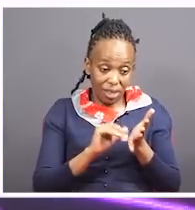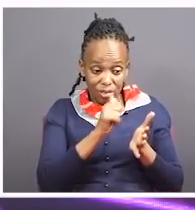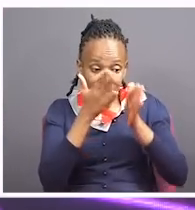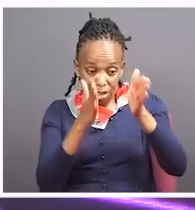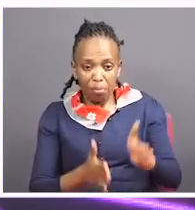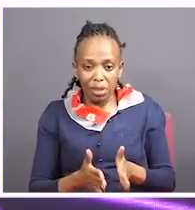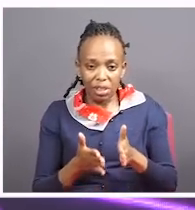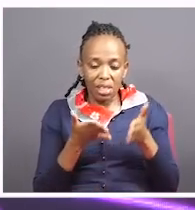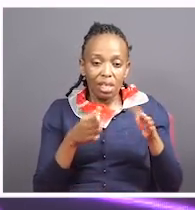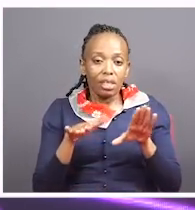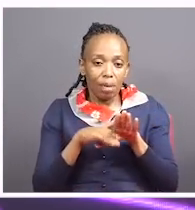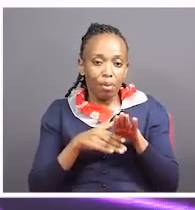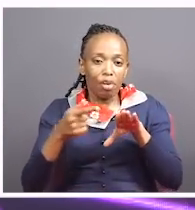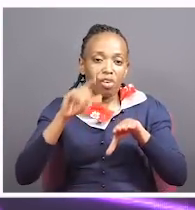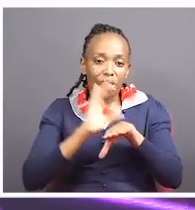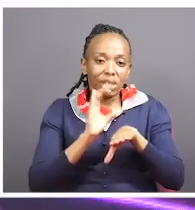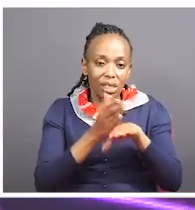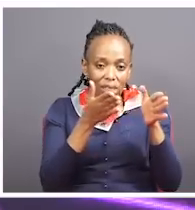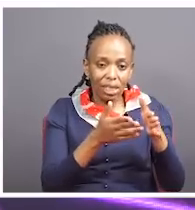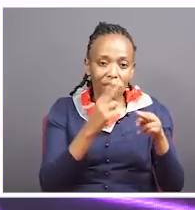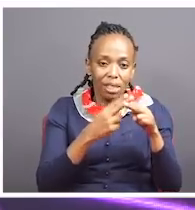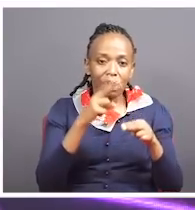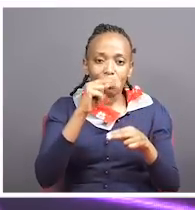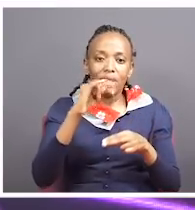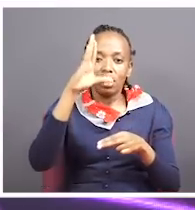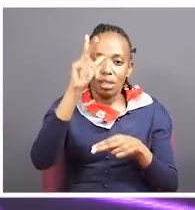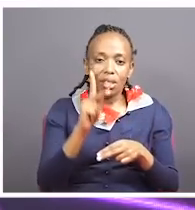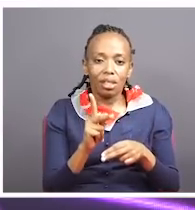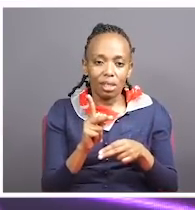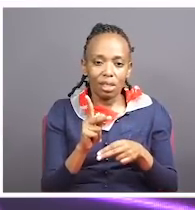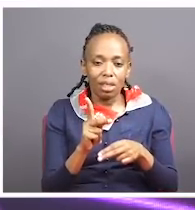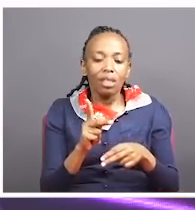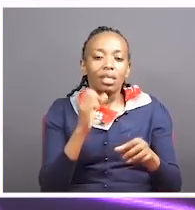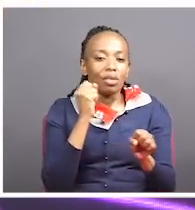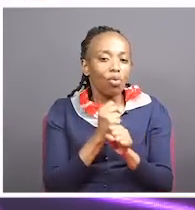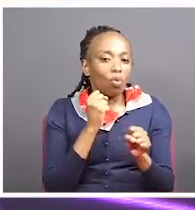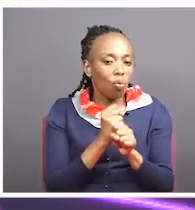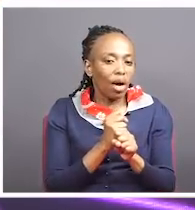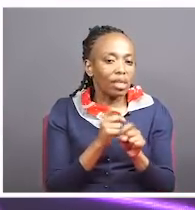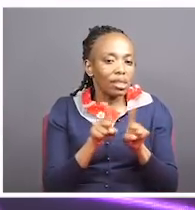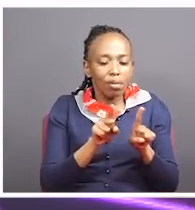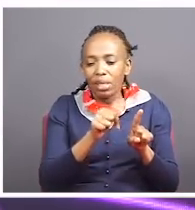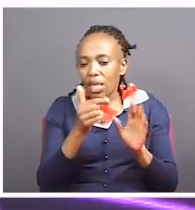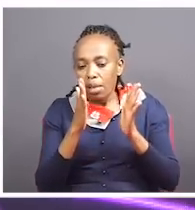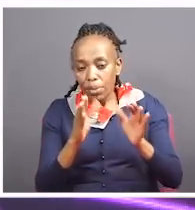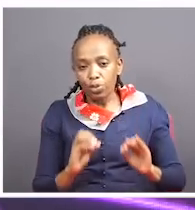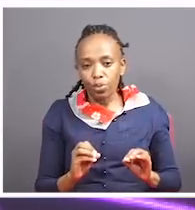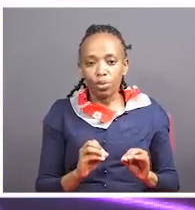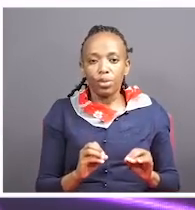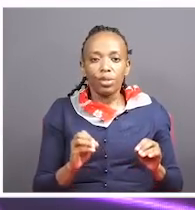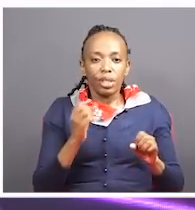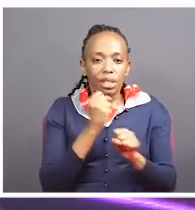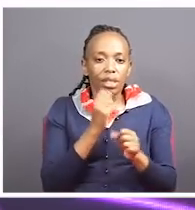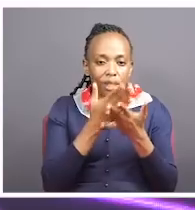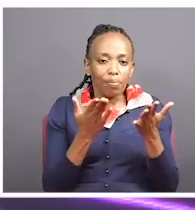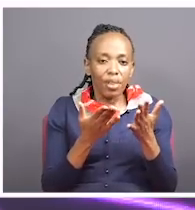another person. This is a member of our church here called Nick. He does a work that no other person, as far as I know, is doing in this